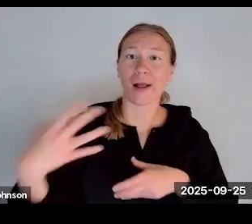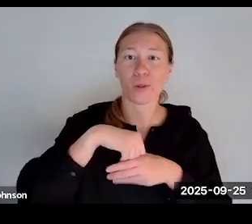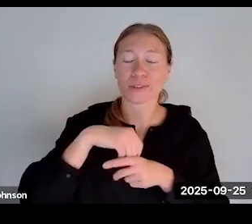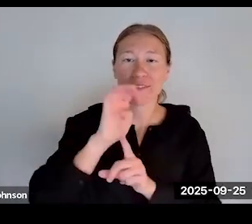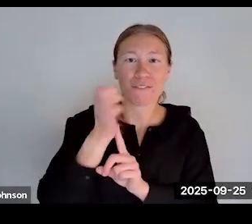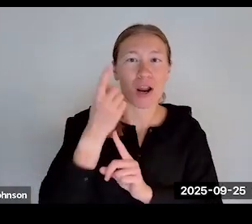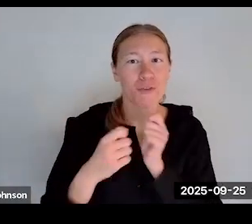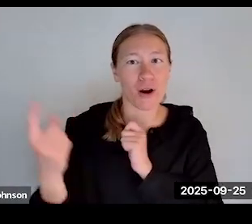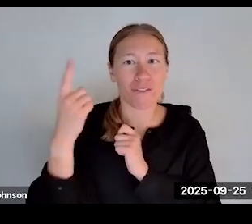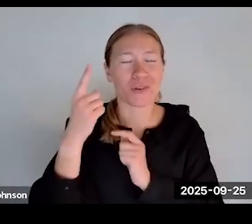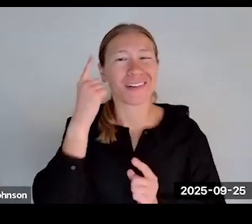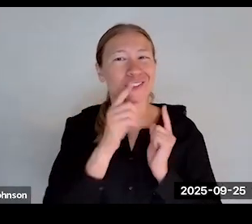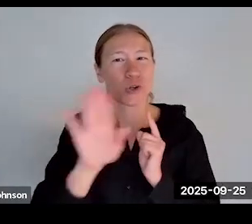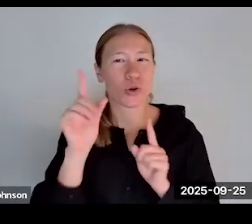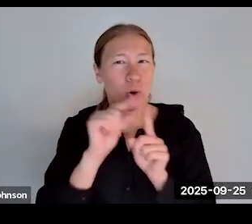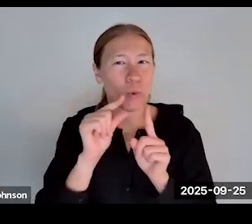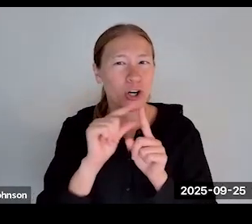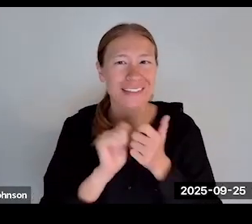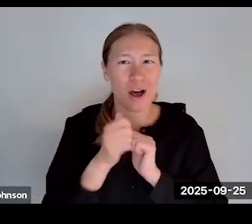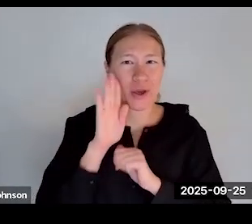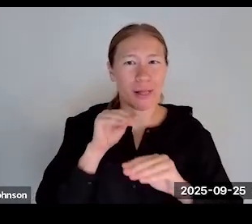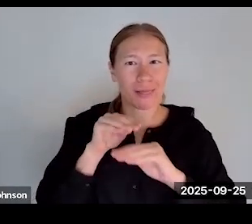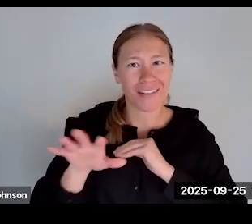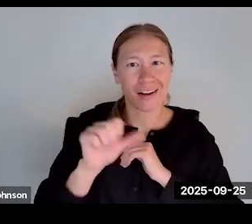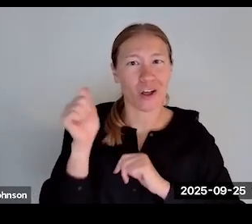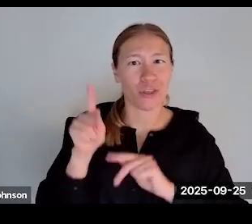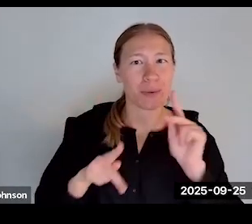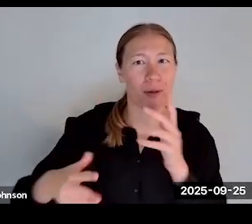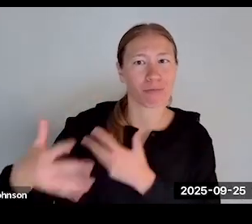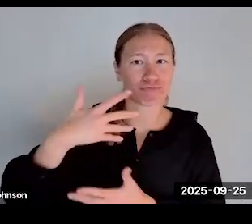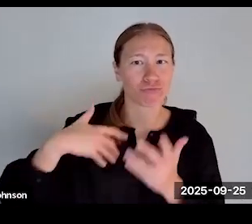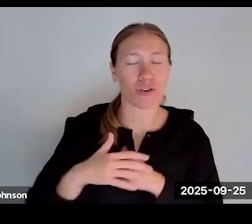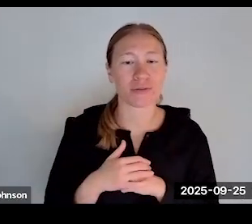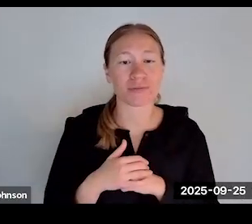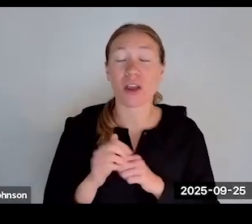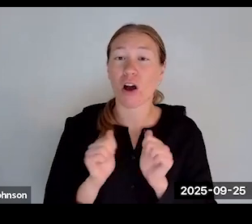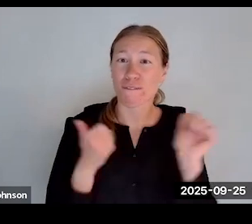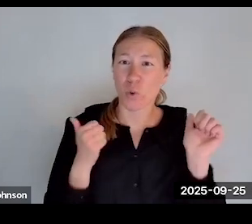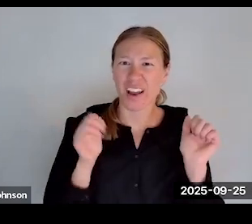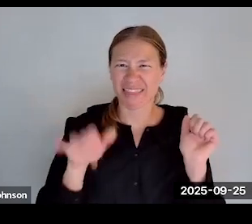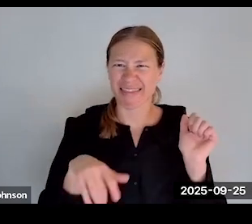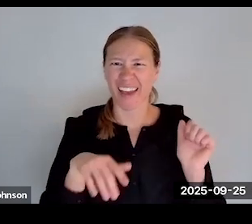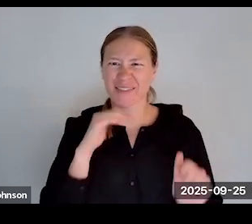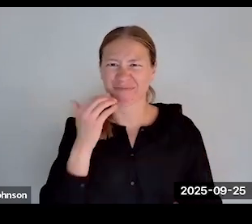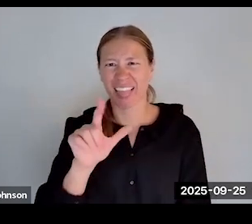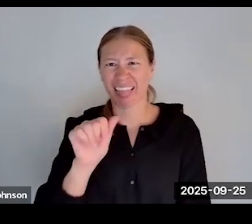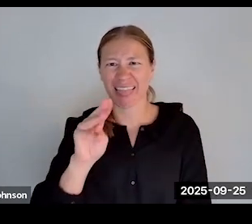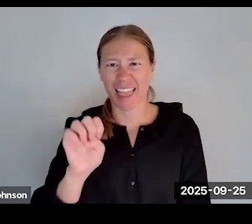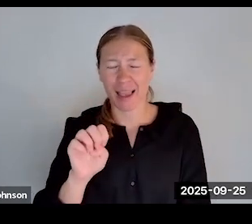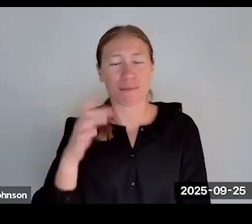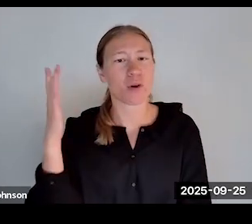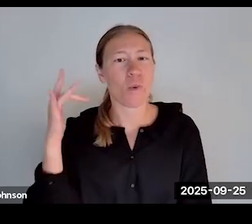how your words may impact others. So, we want to avoid things like that's lame. Why? Because it was